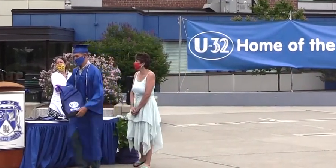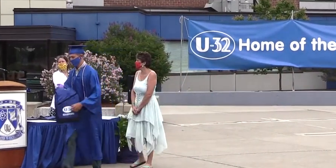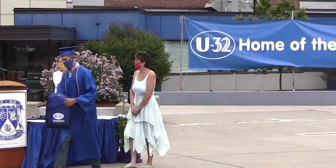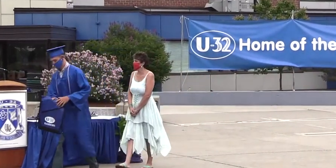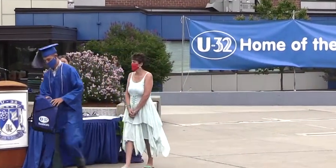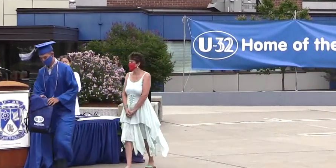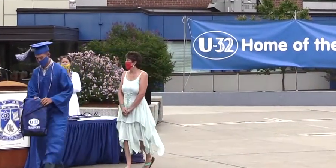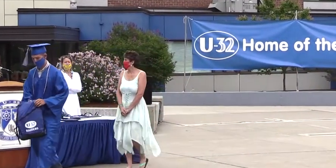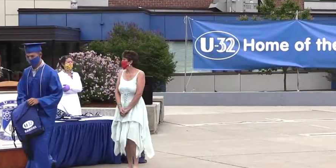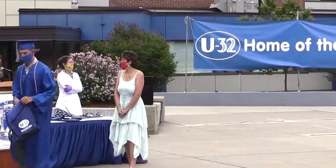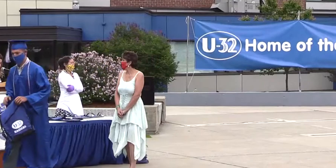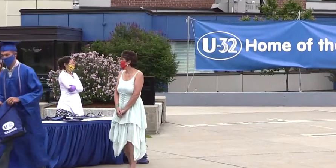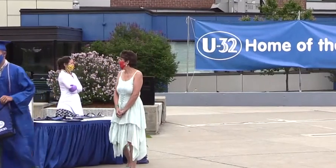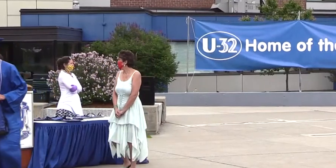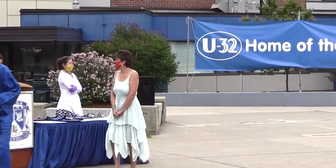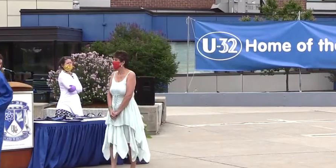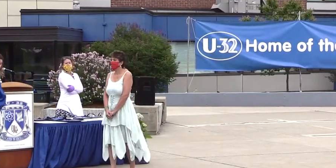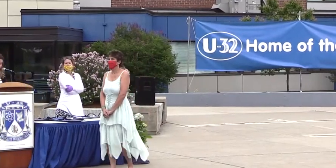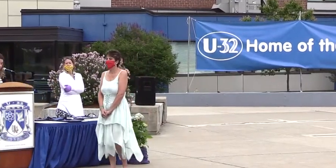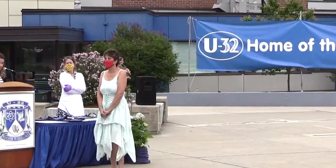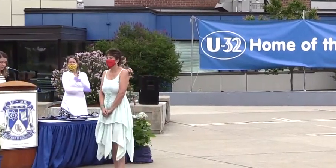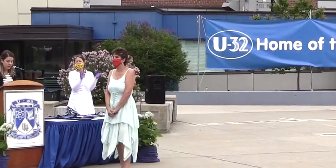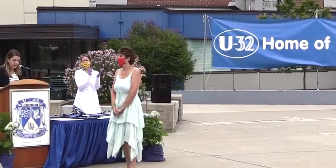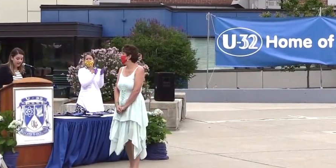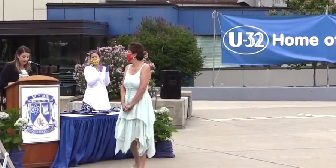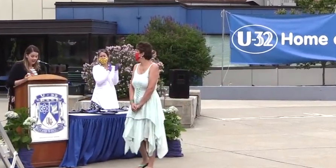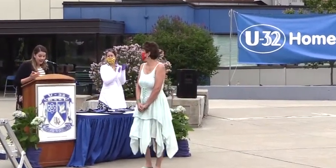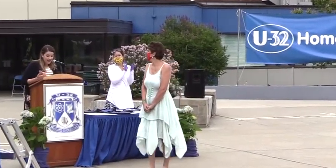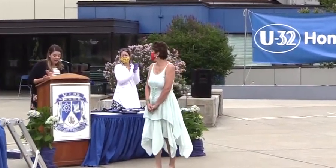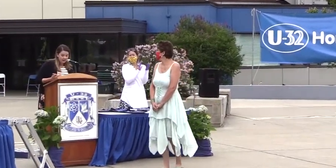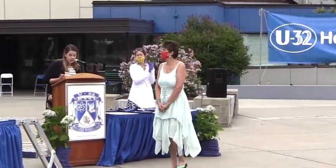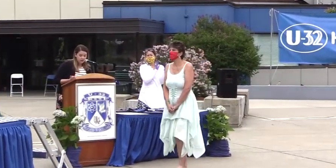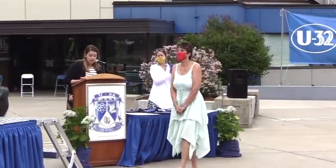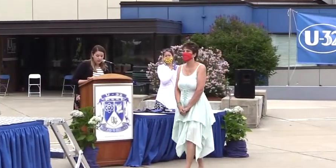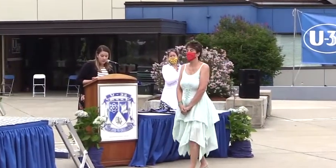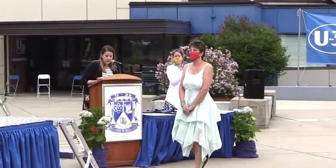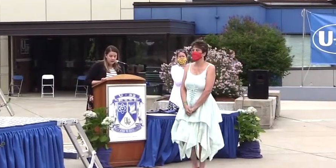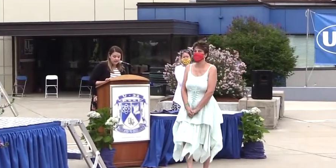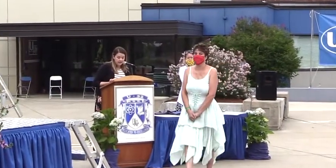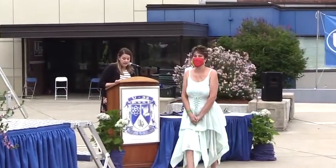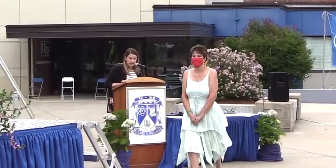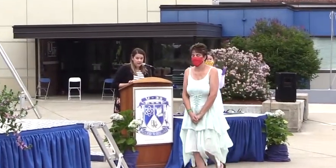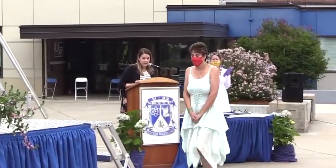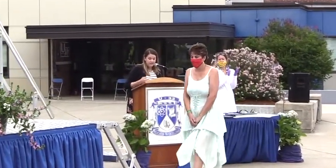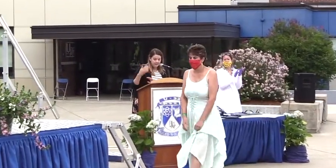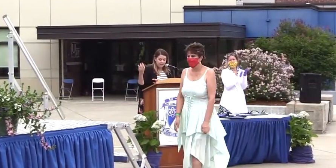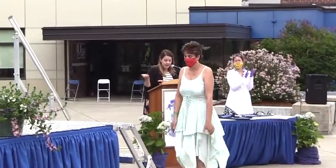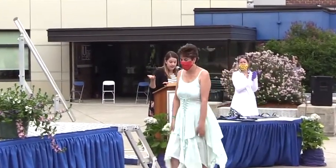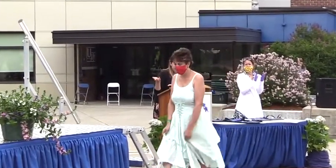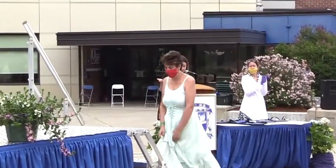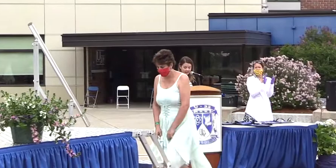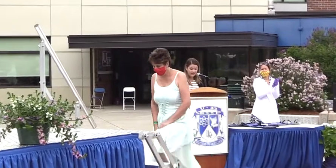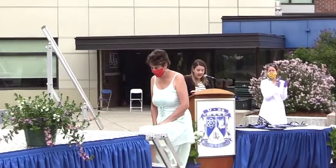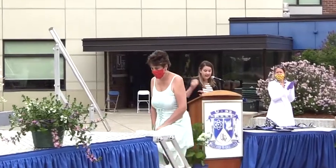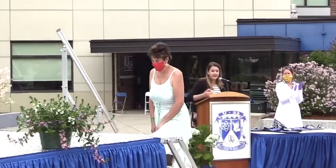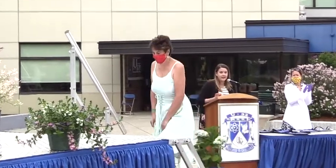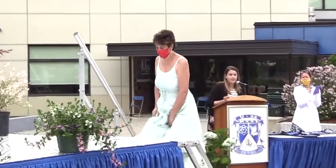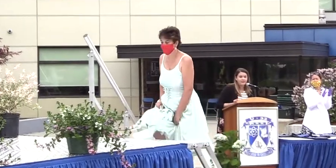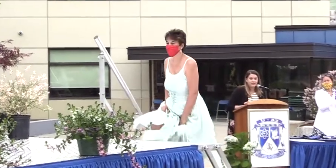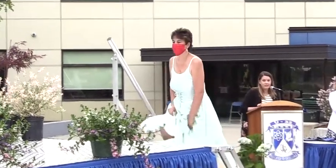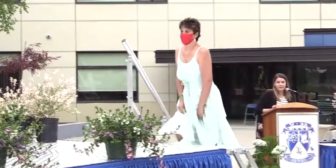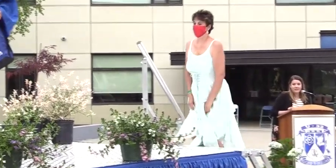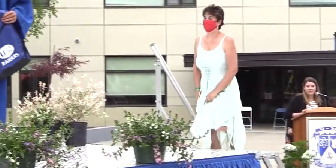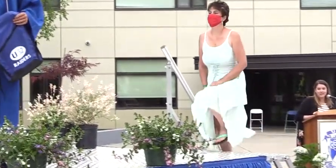Congratulations. North Eric Gordon Hodgson. Joining North on stage is his mother, Lisa, a